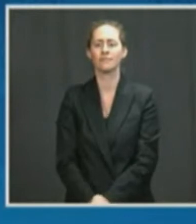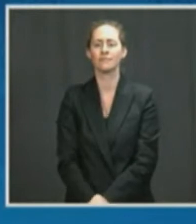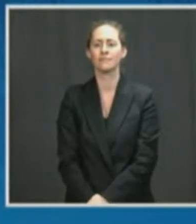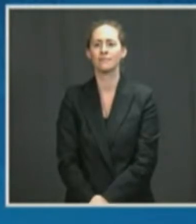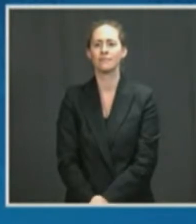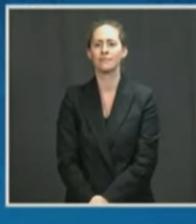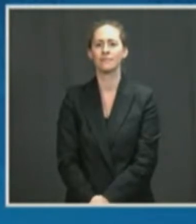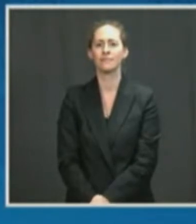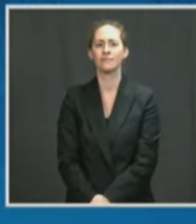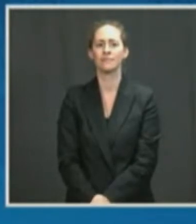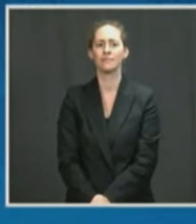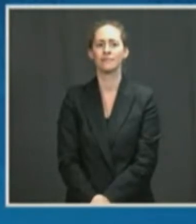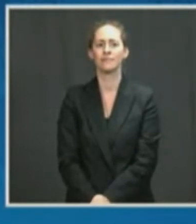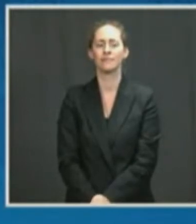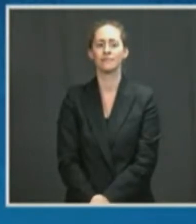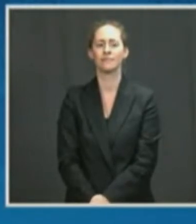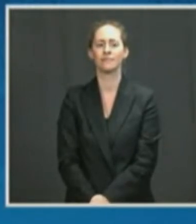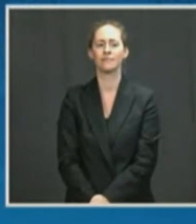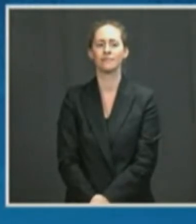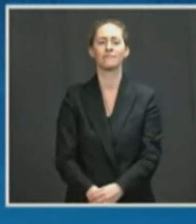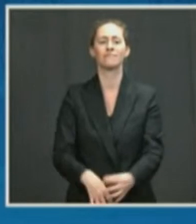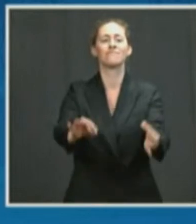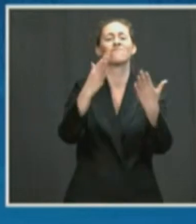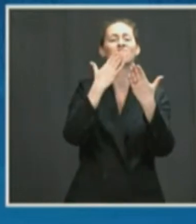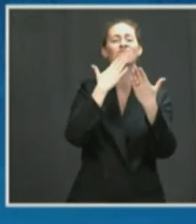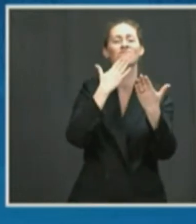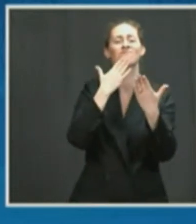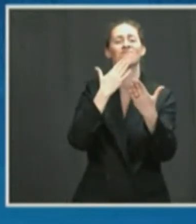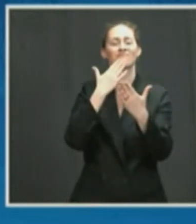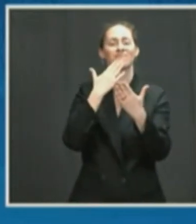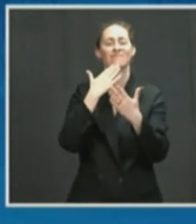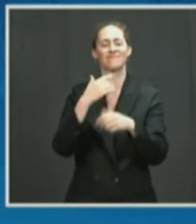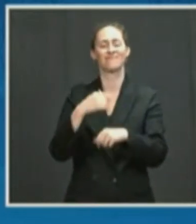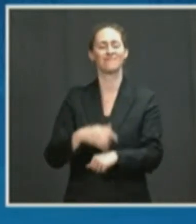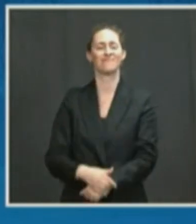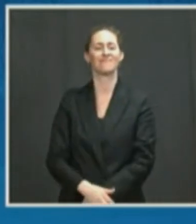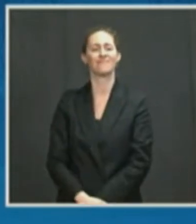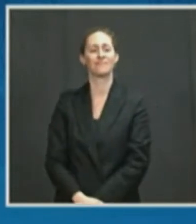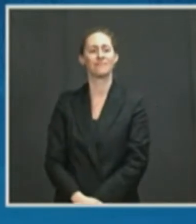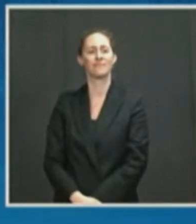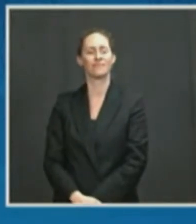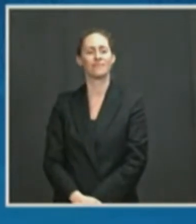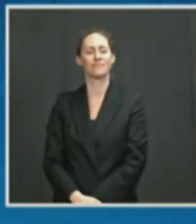Thank you. Our first question will come from Alex Jaffe from the Associated Press.